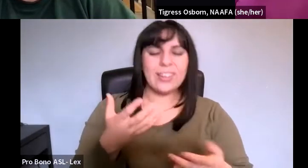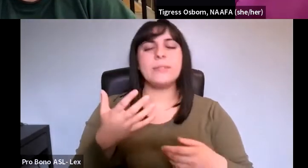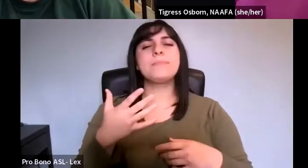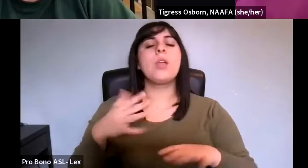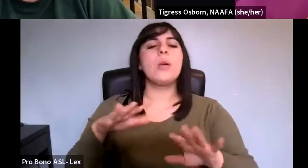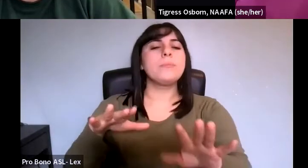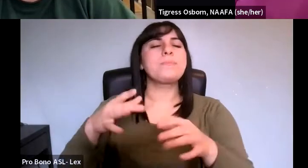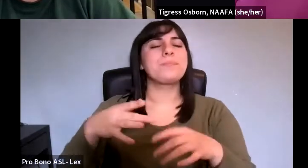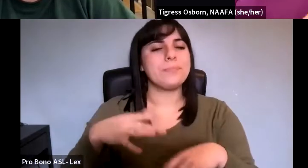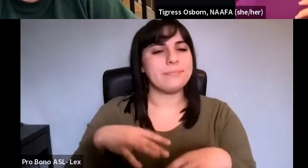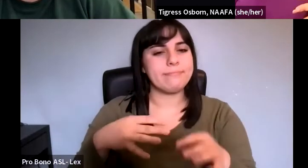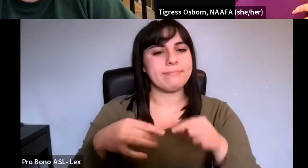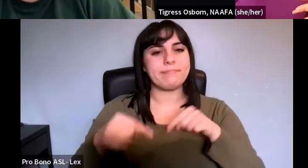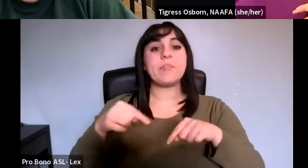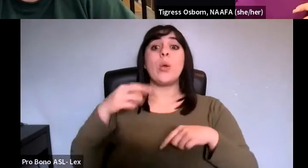in which